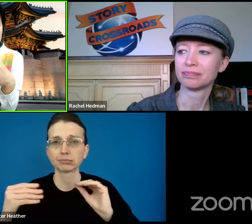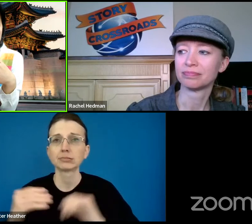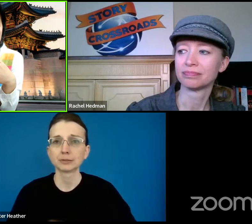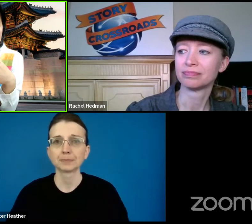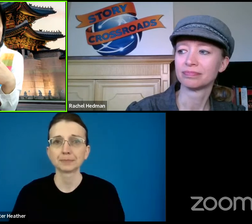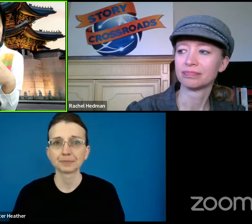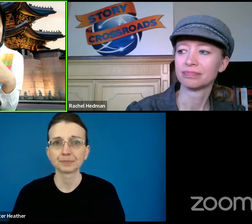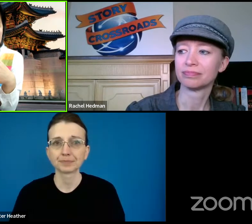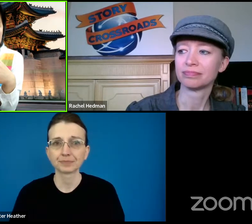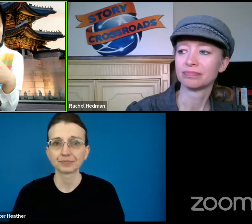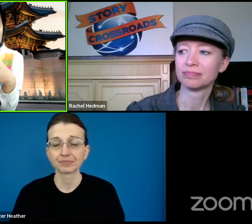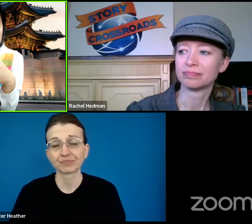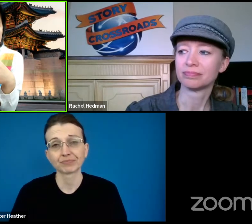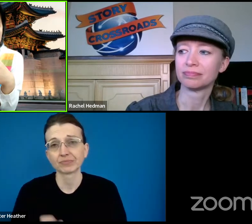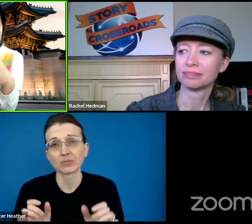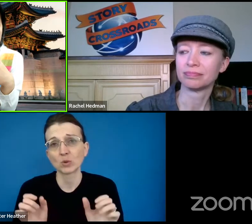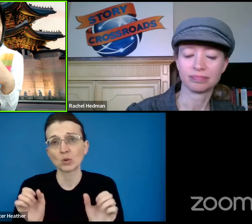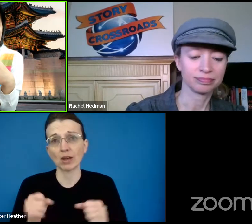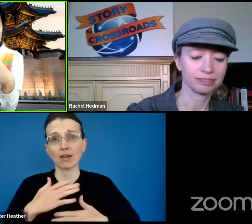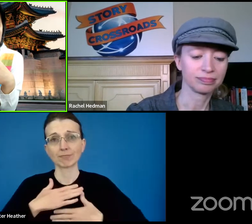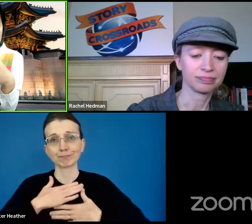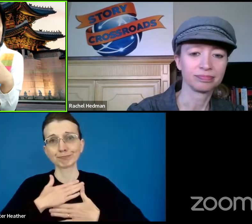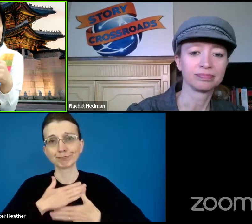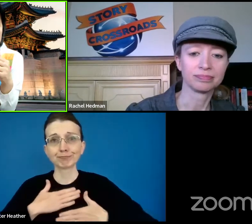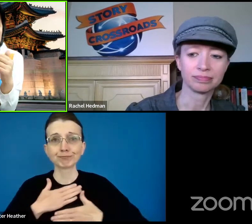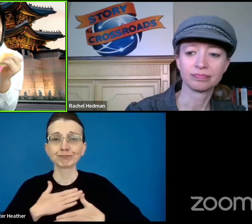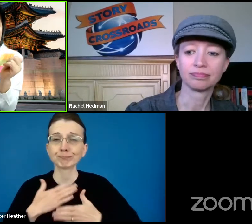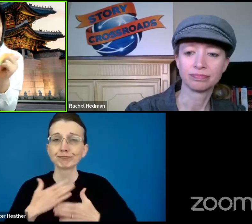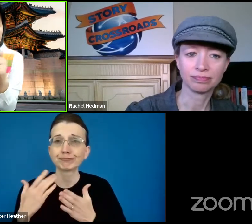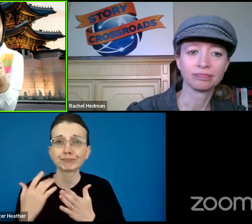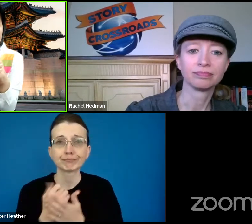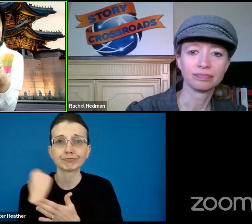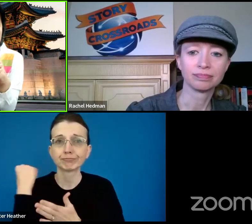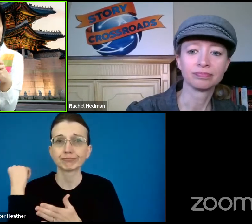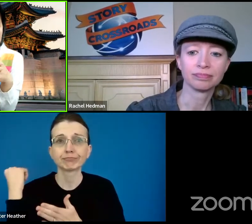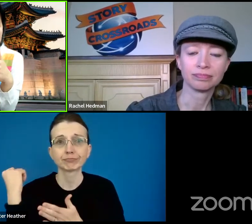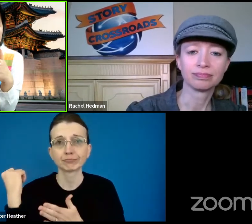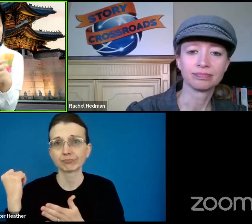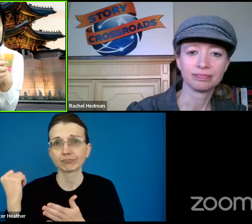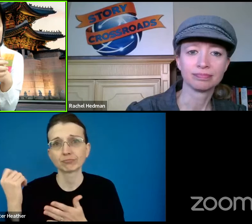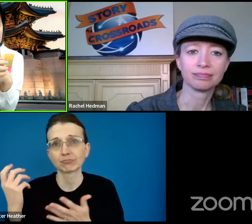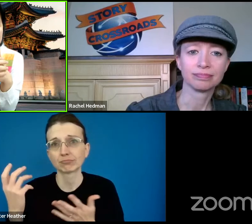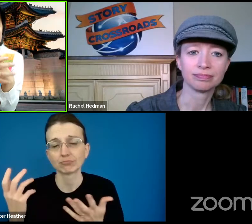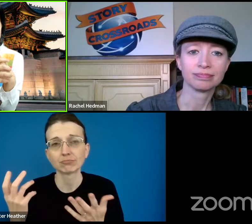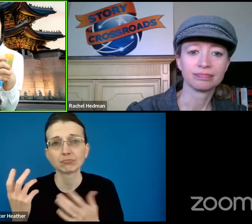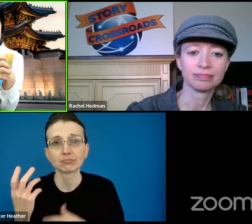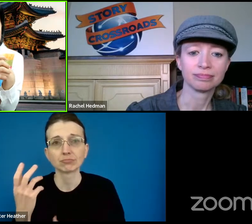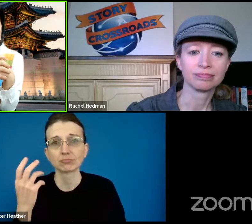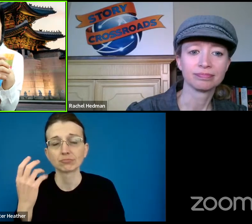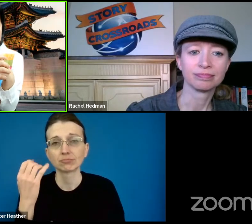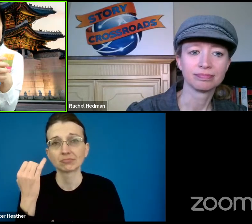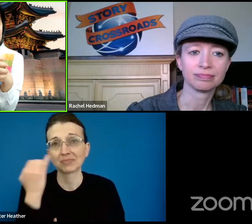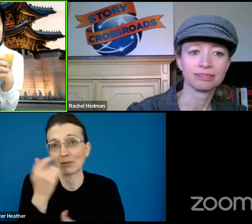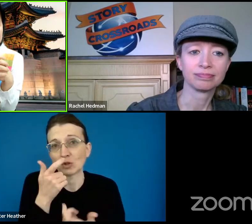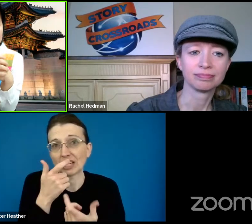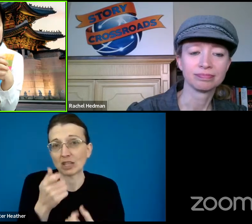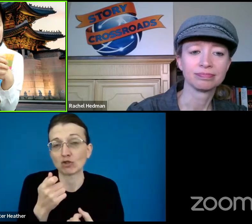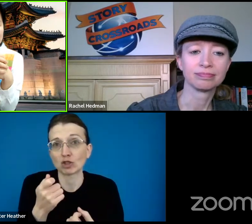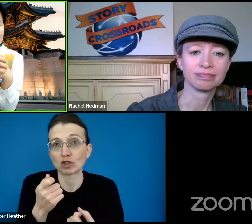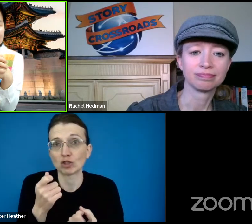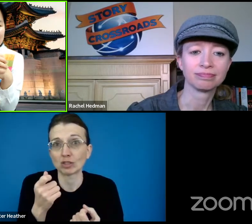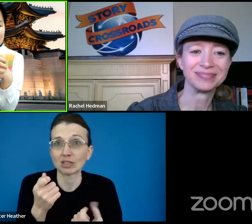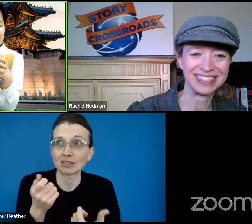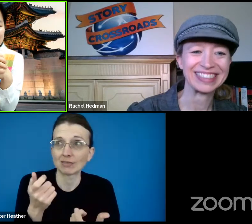You can enjoy them if you have a little interest in